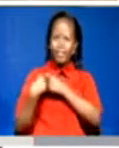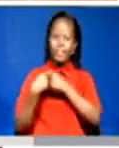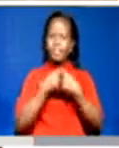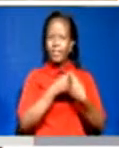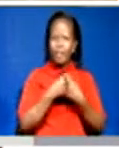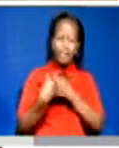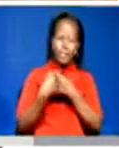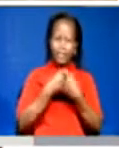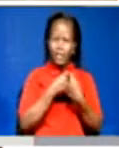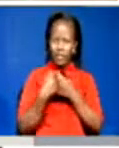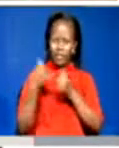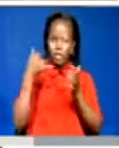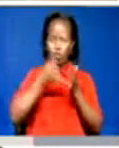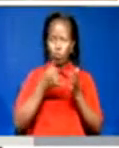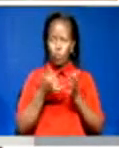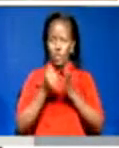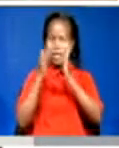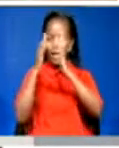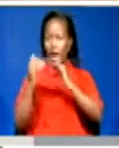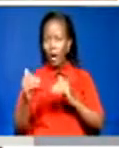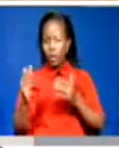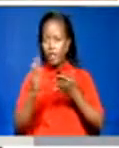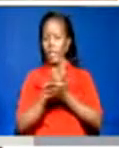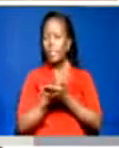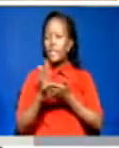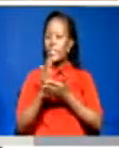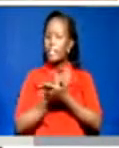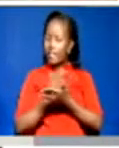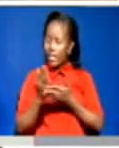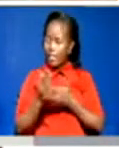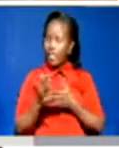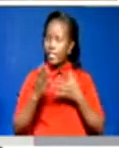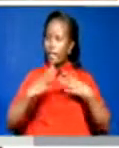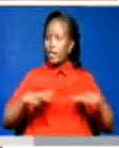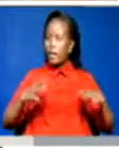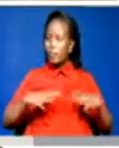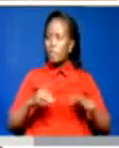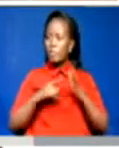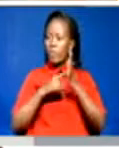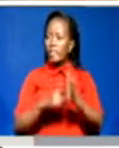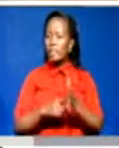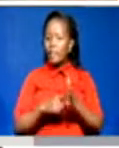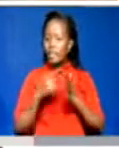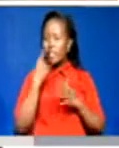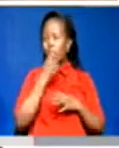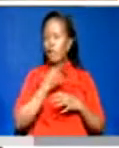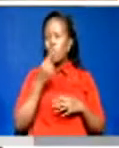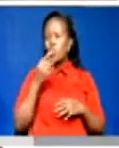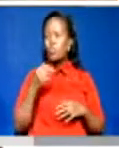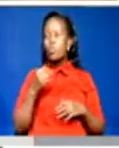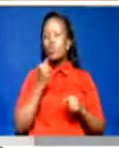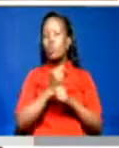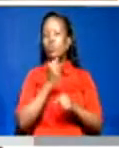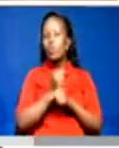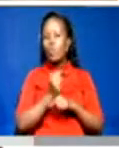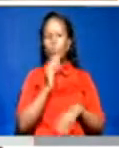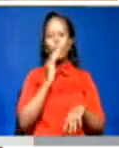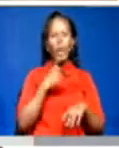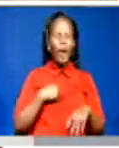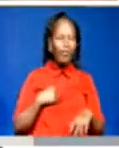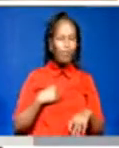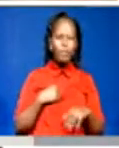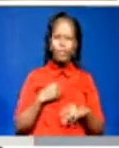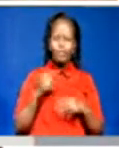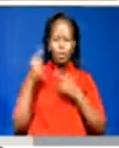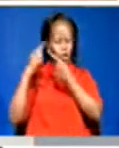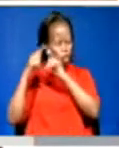And you will find people, and especially those who have some source of income, asking the big question, do I buy